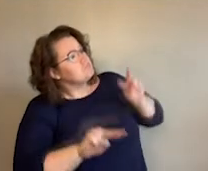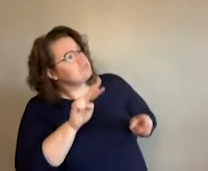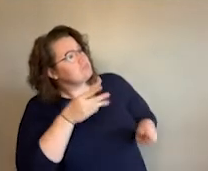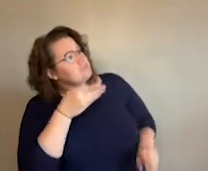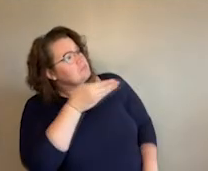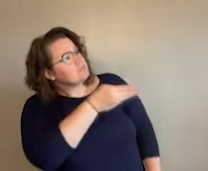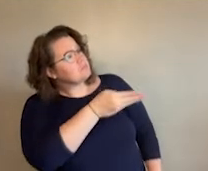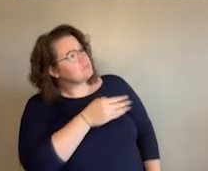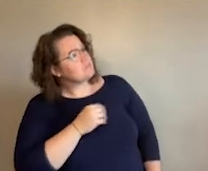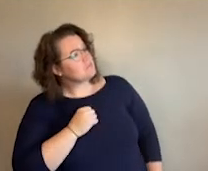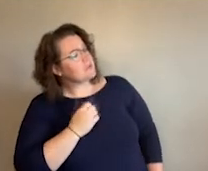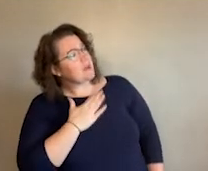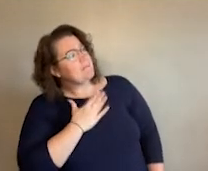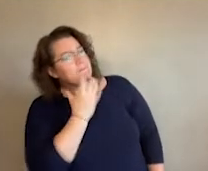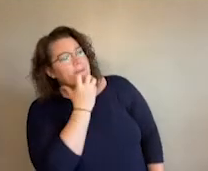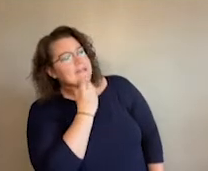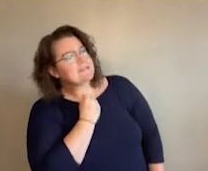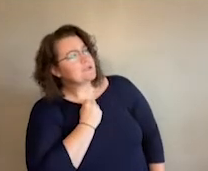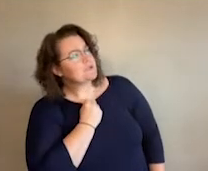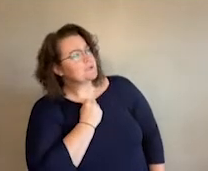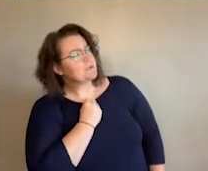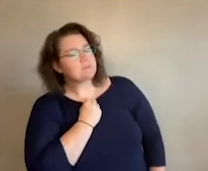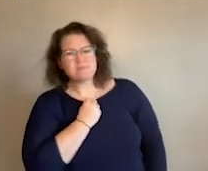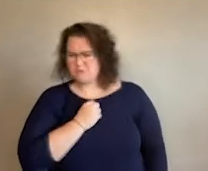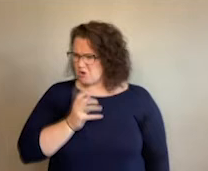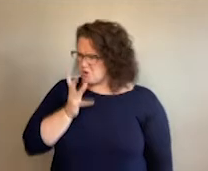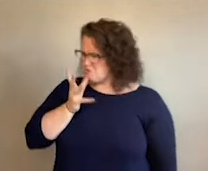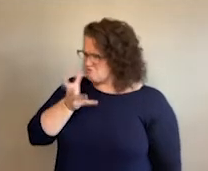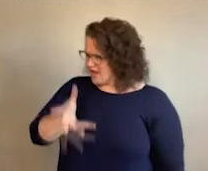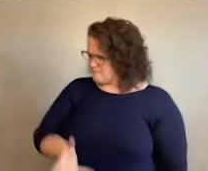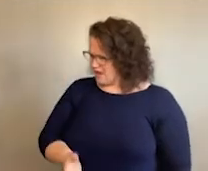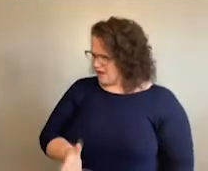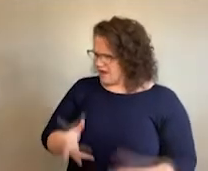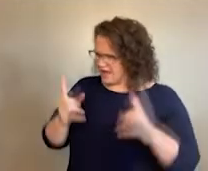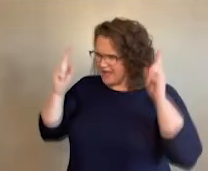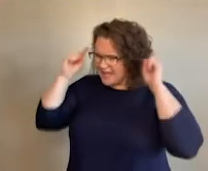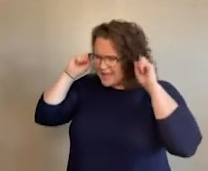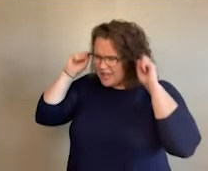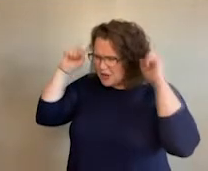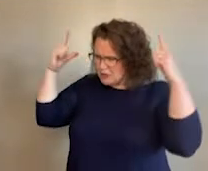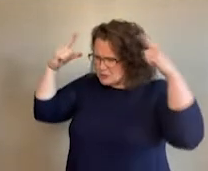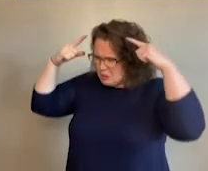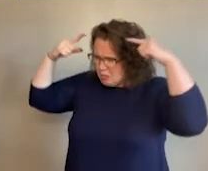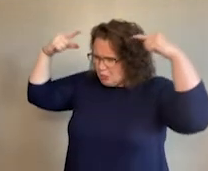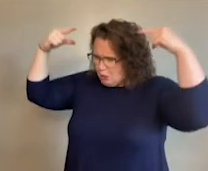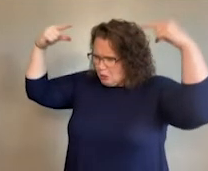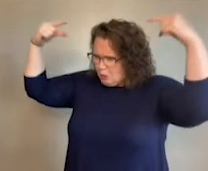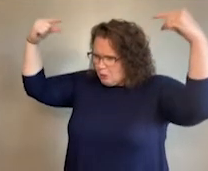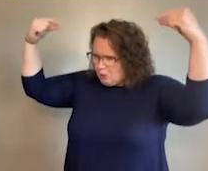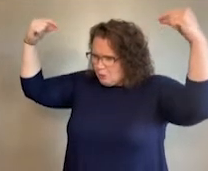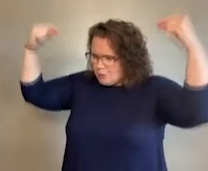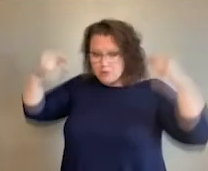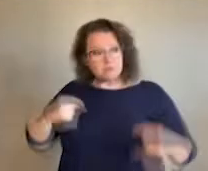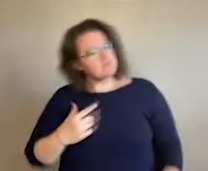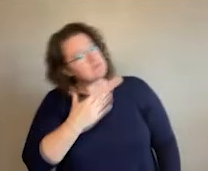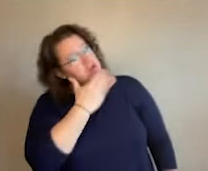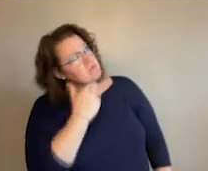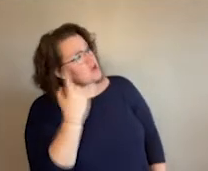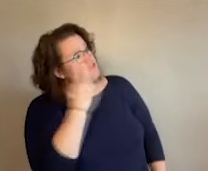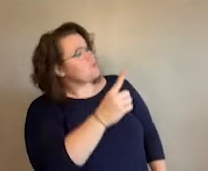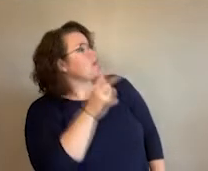answered the wolf. "But, oh, grandmother, what long, long ears you have." "The better to hear you, my